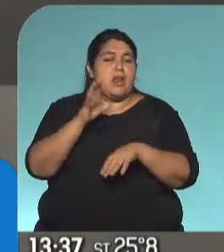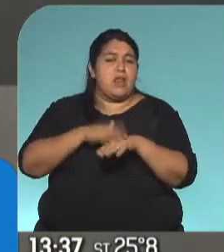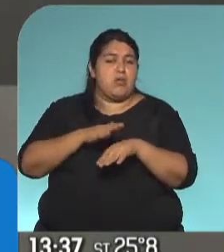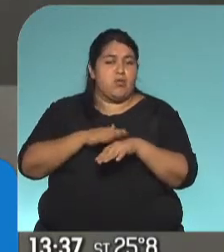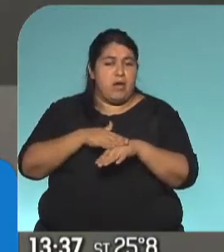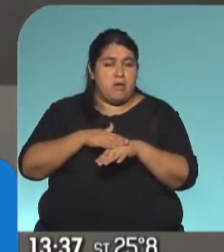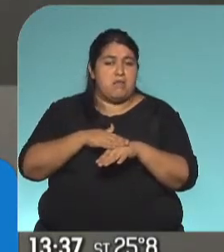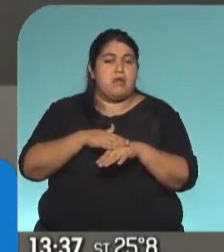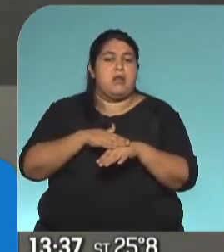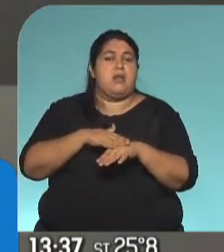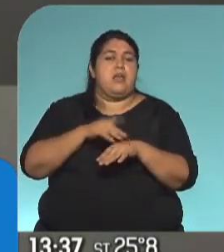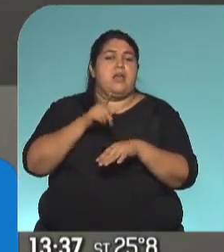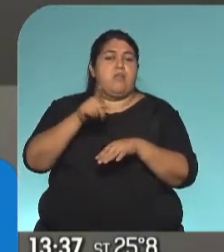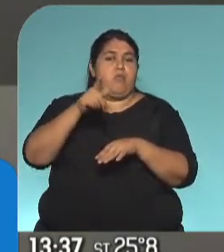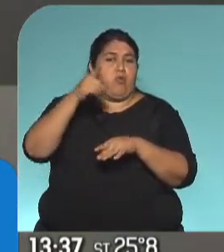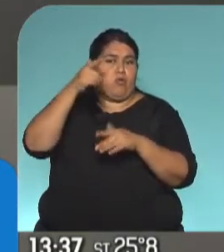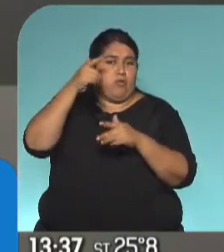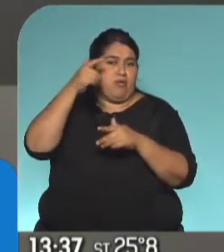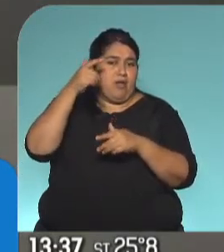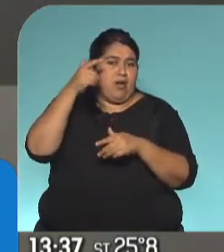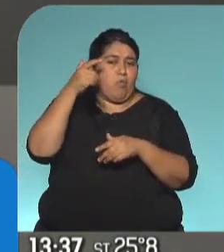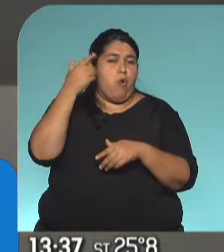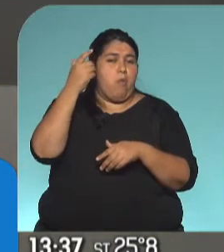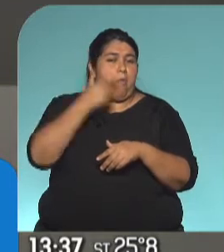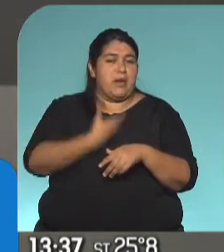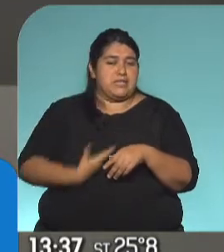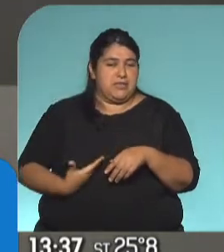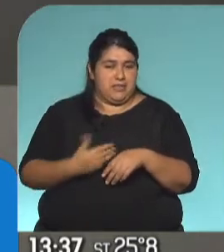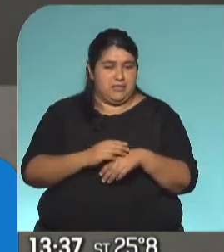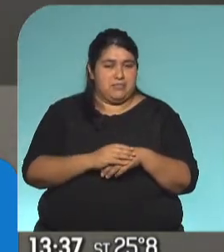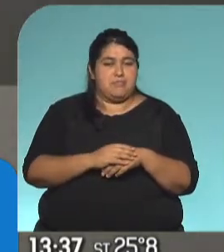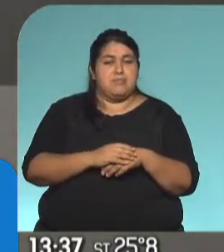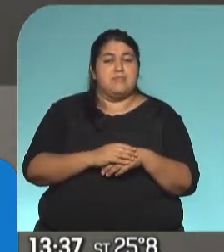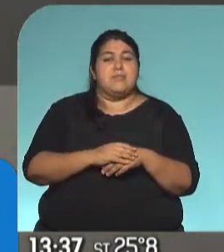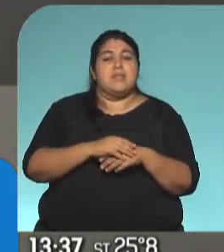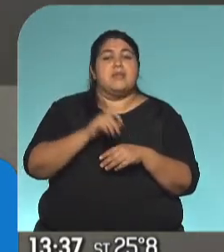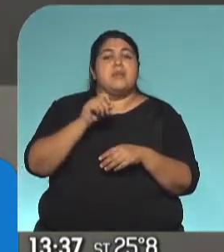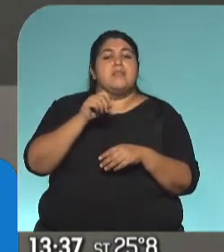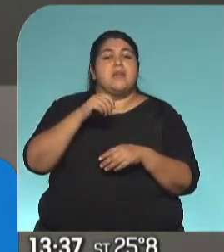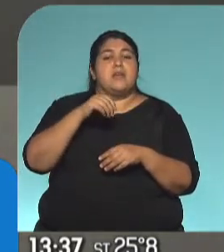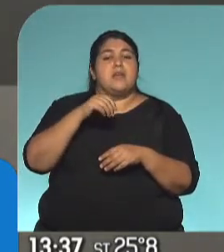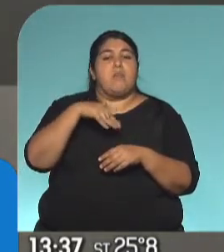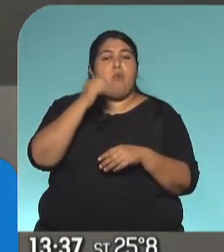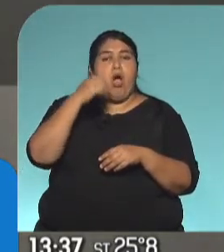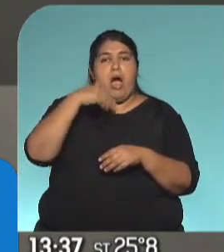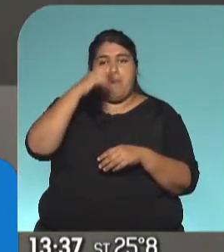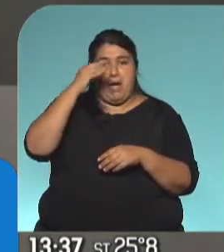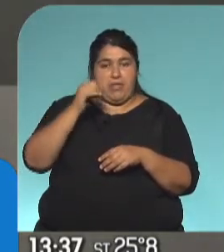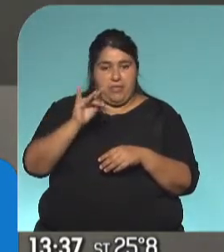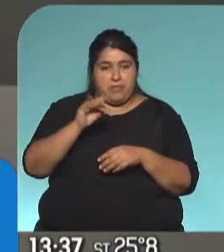a liability and responsibility on the part of the Crown Prince Mohammed bin Salman. It is